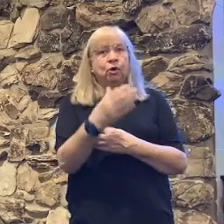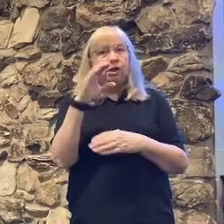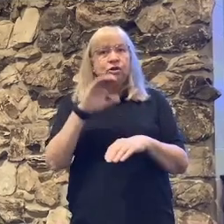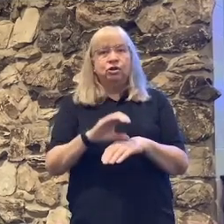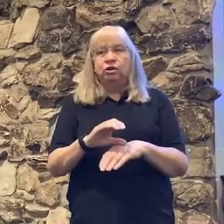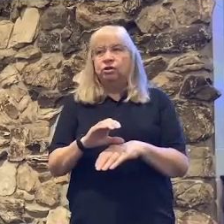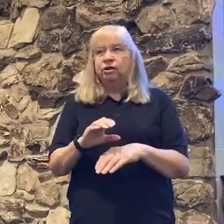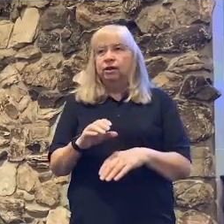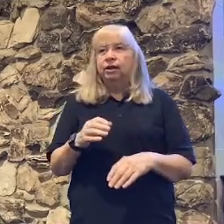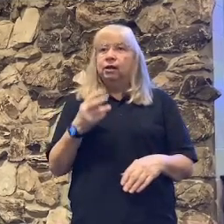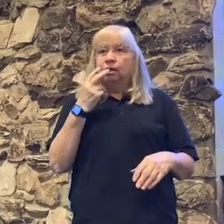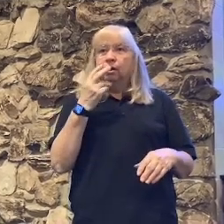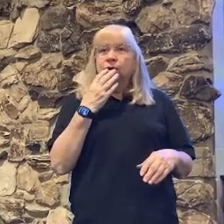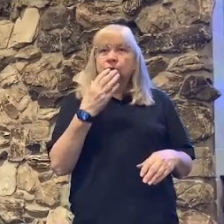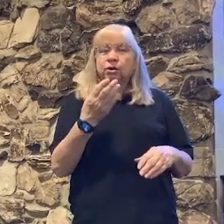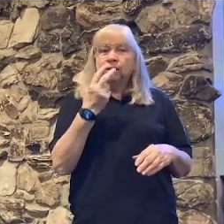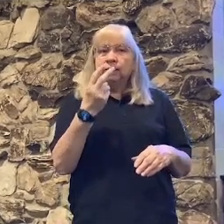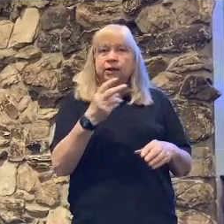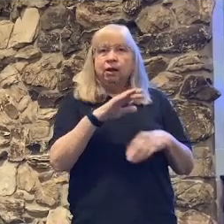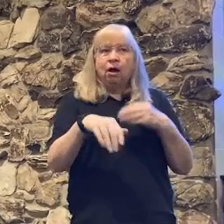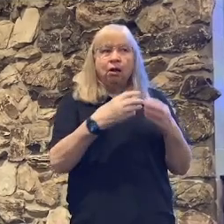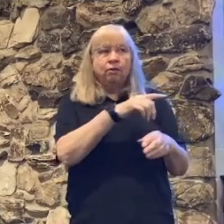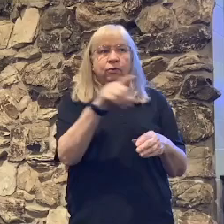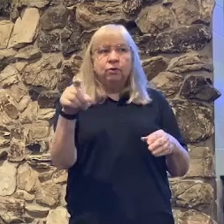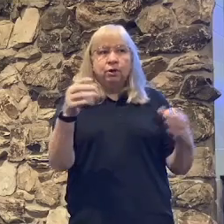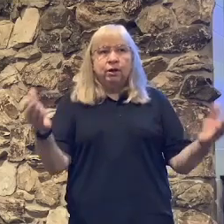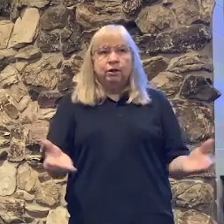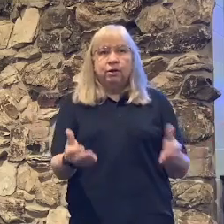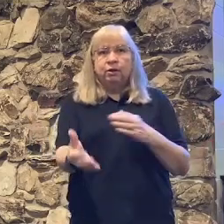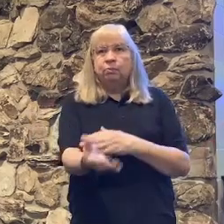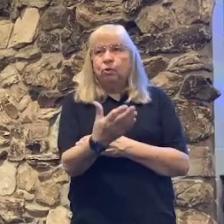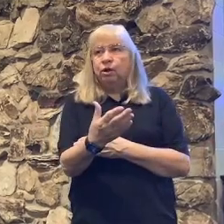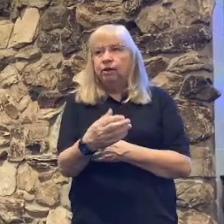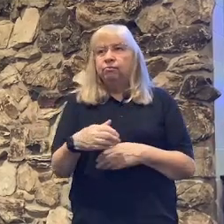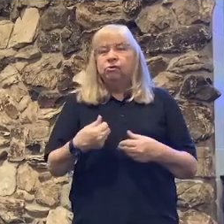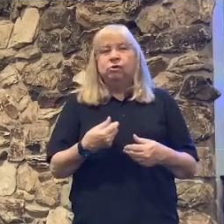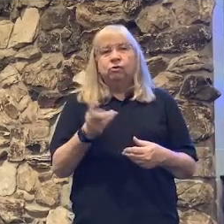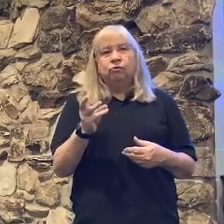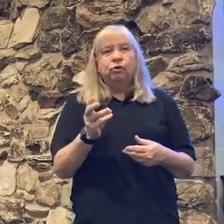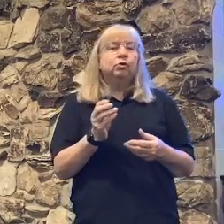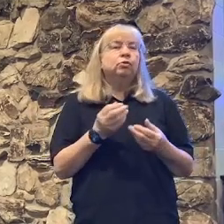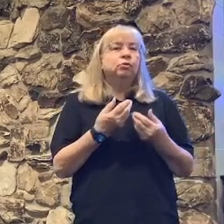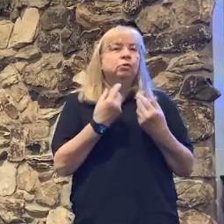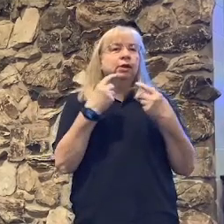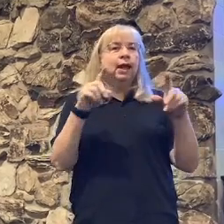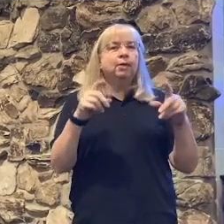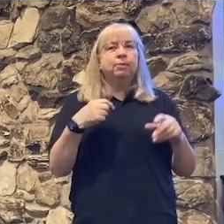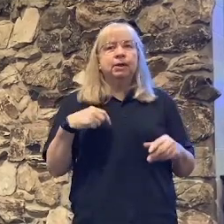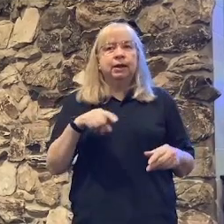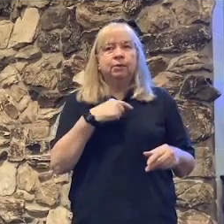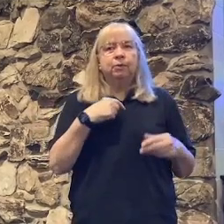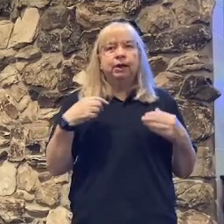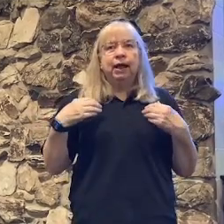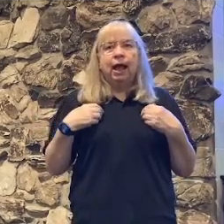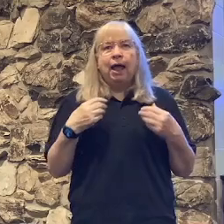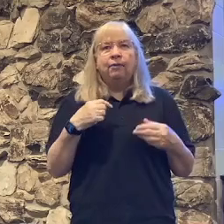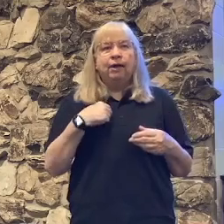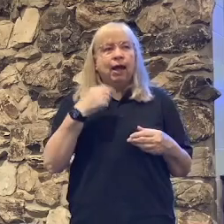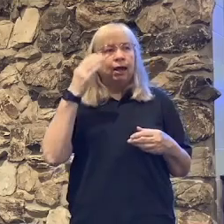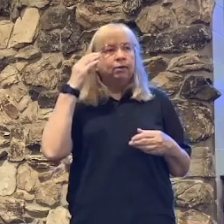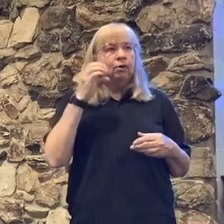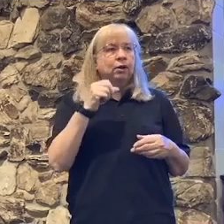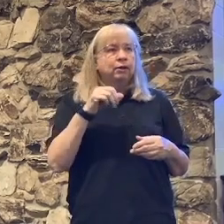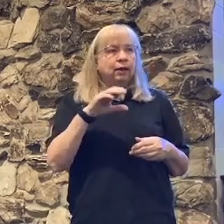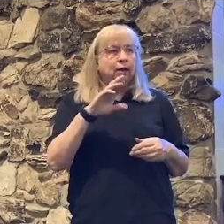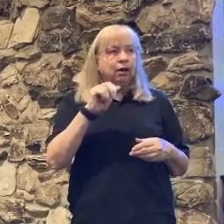It's good to see everyone here this morning. There are a few announcements that we have. I know Sarah's got